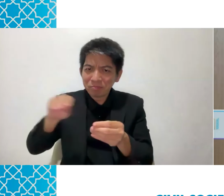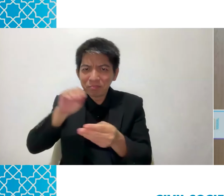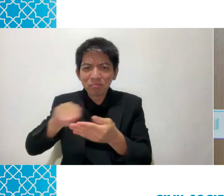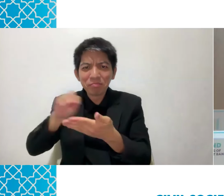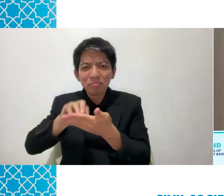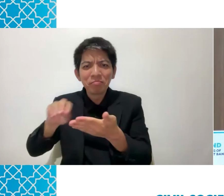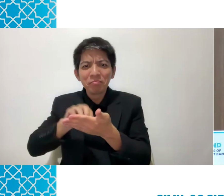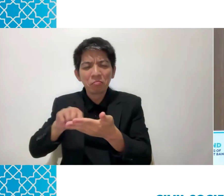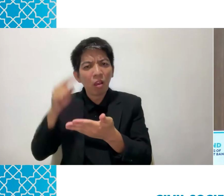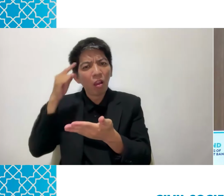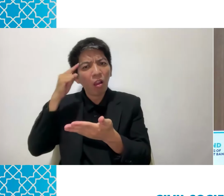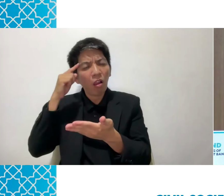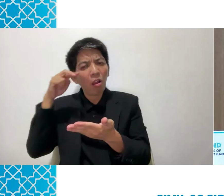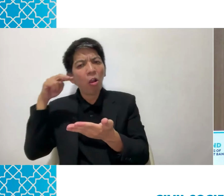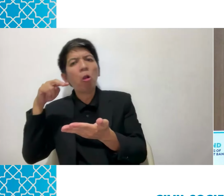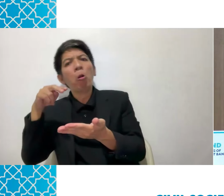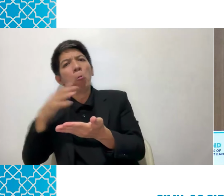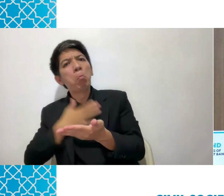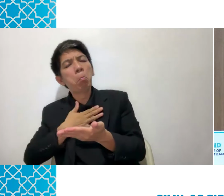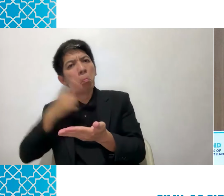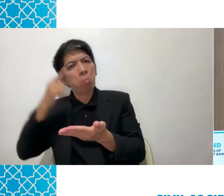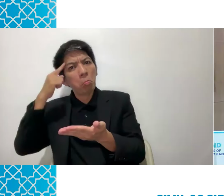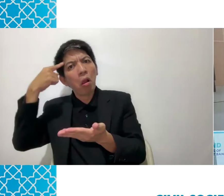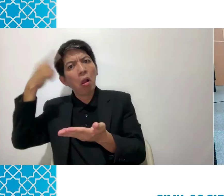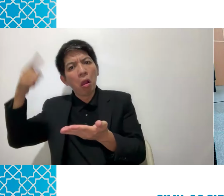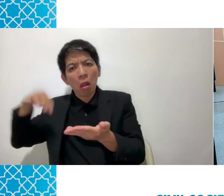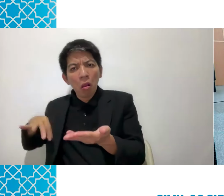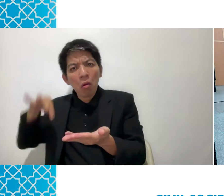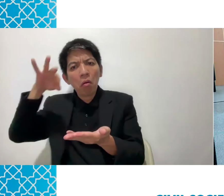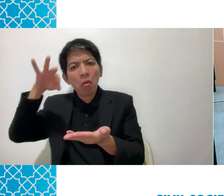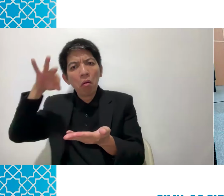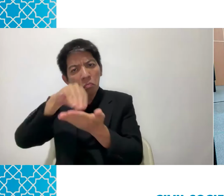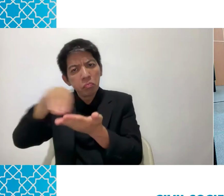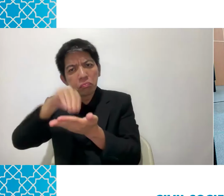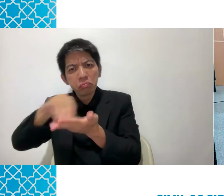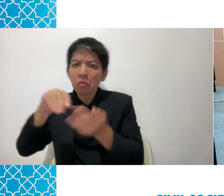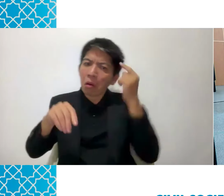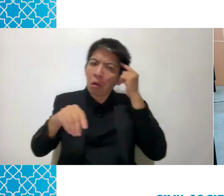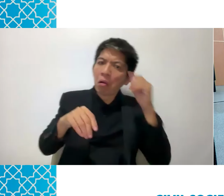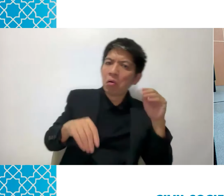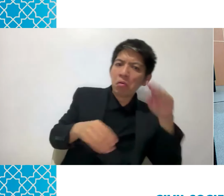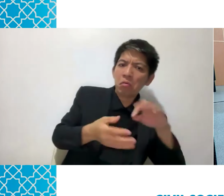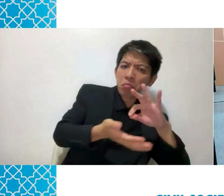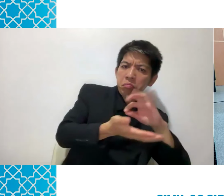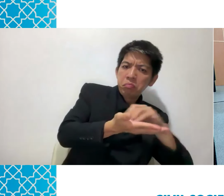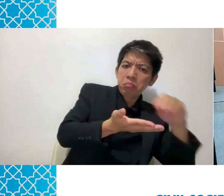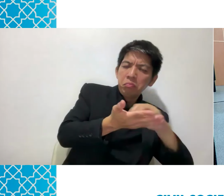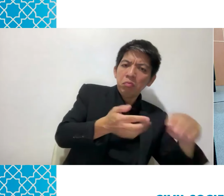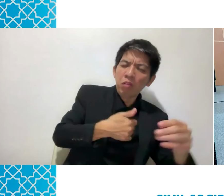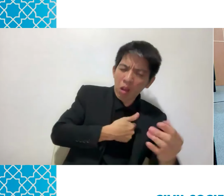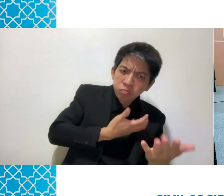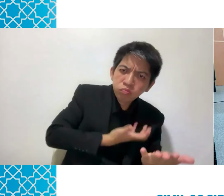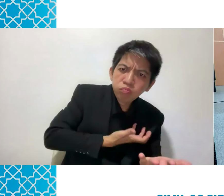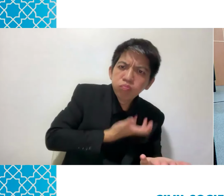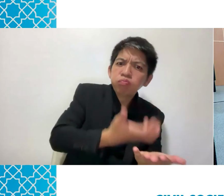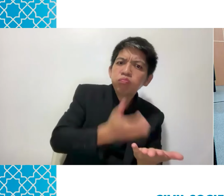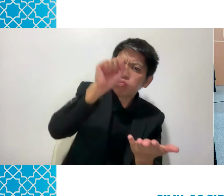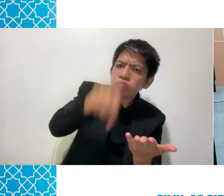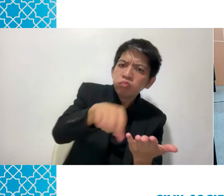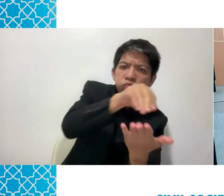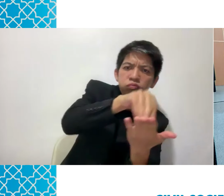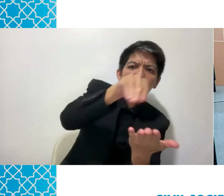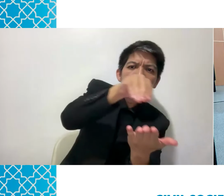about community consultation. How do we want your voice to also matter in this panel discussion? We will show a series